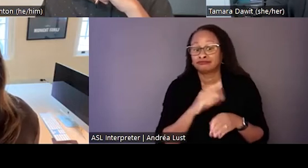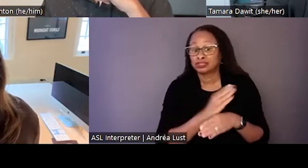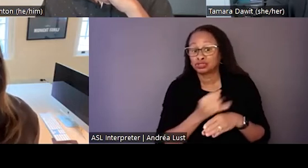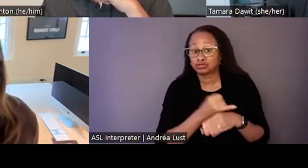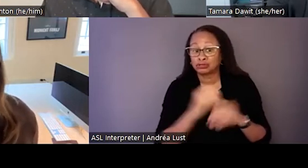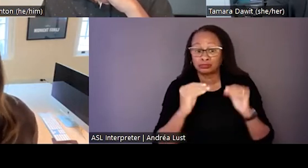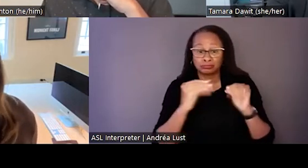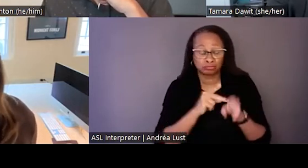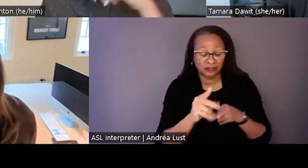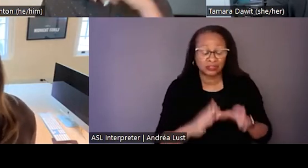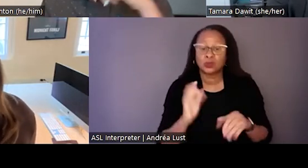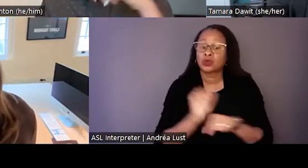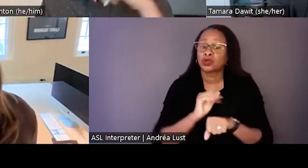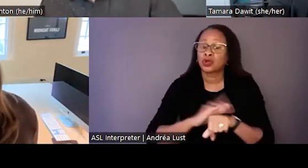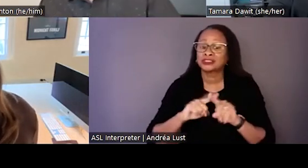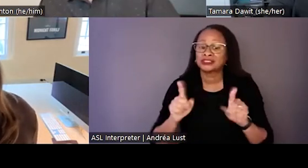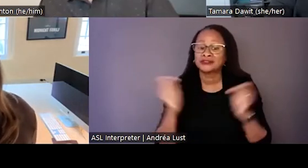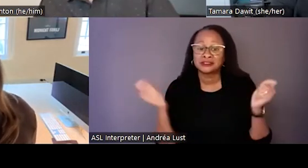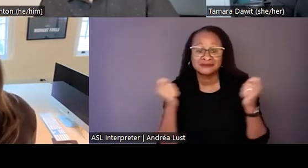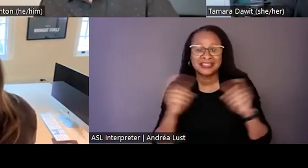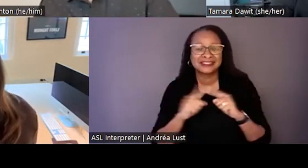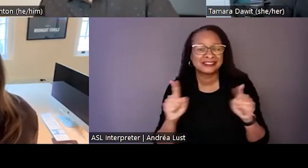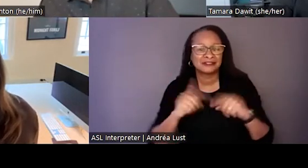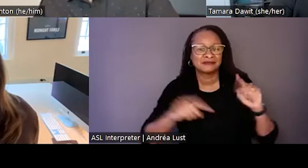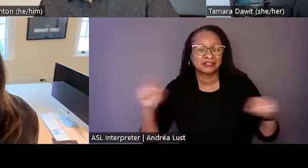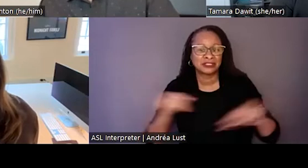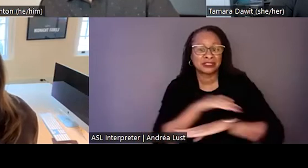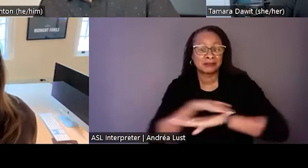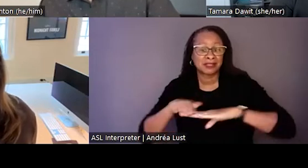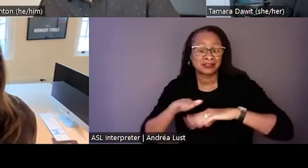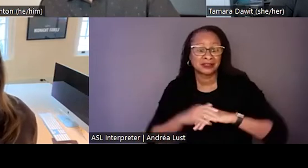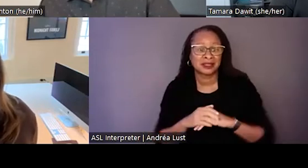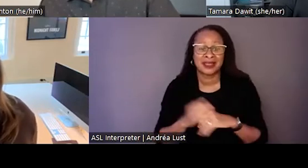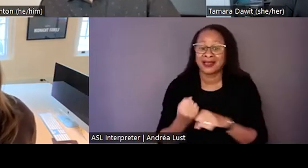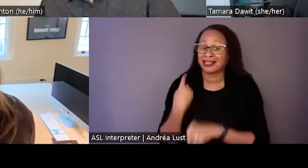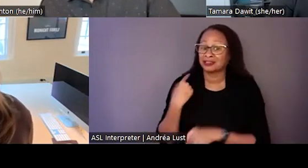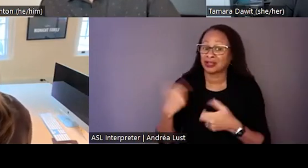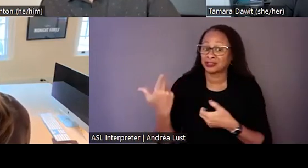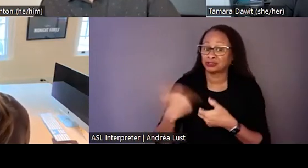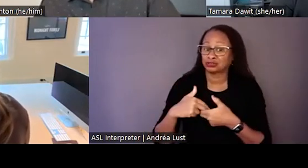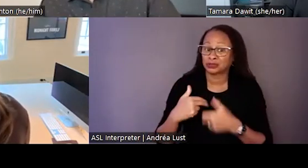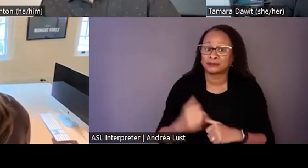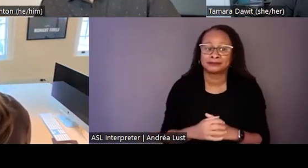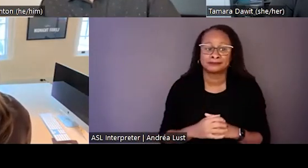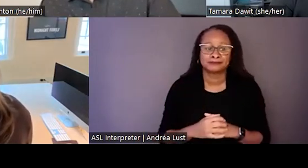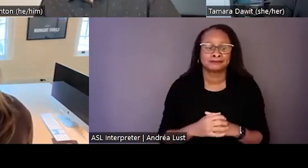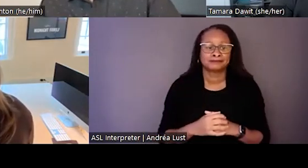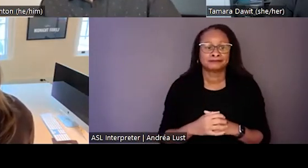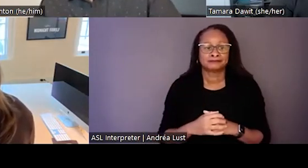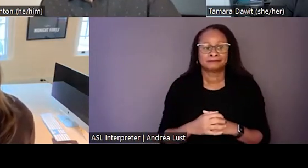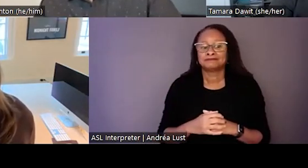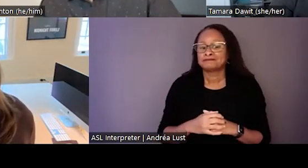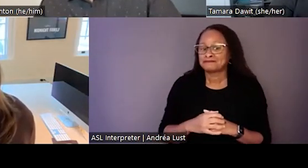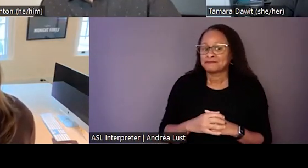on different festivals and industry platforms, as well as last year I joined the Berlinale Talents